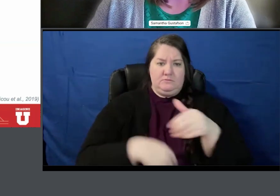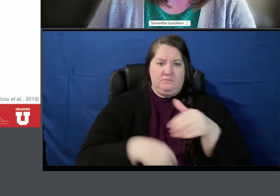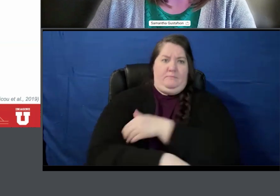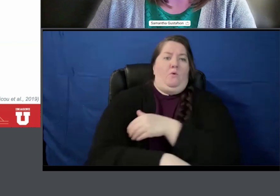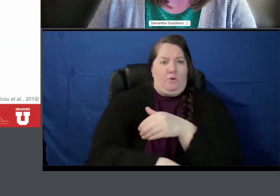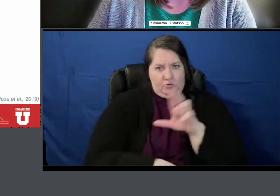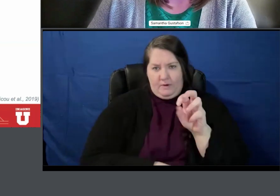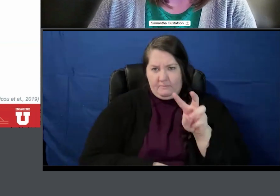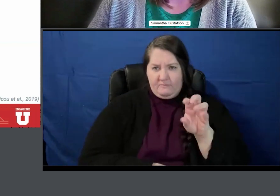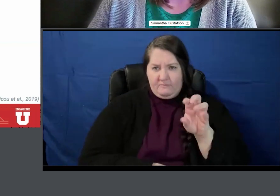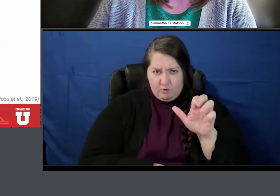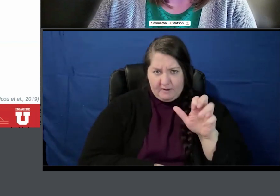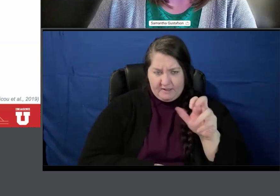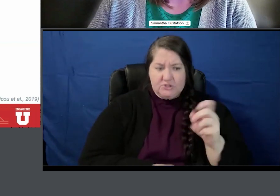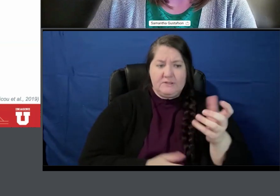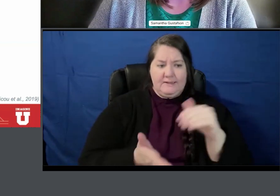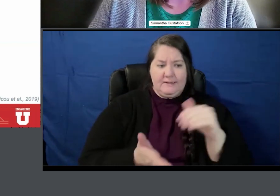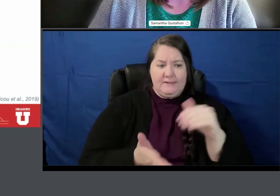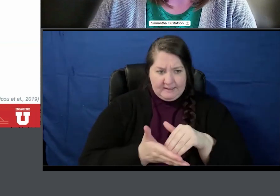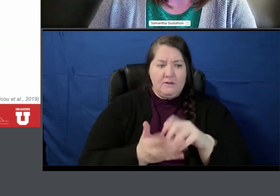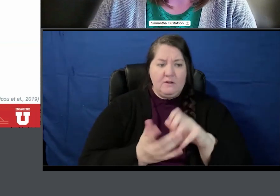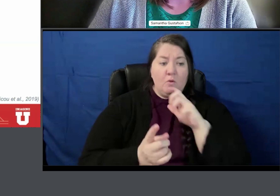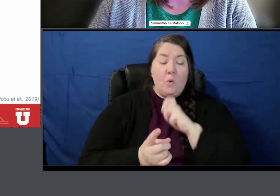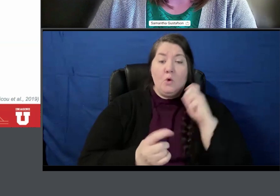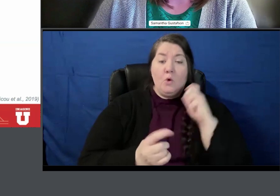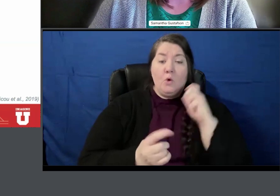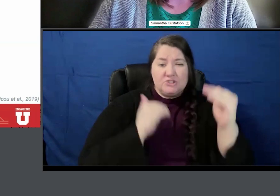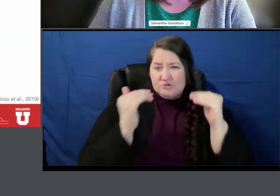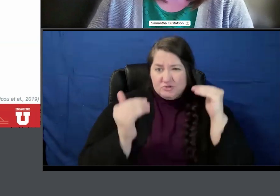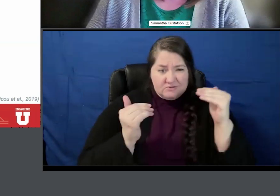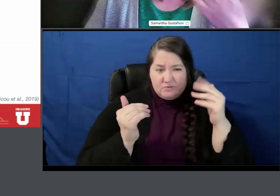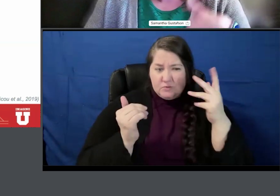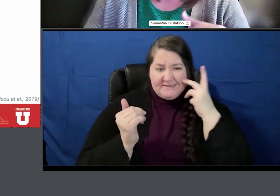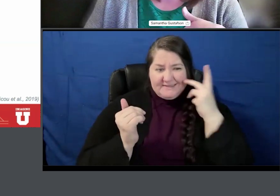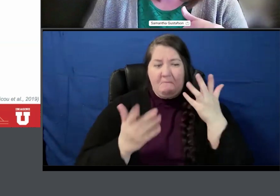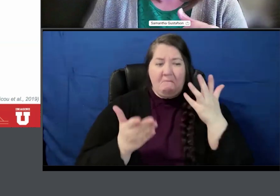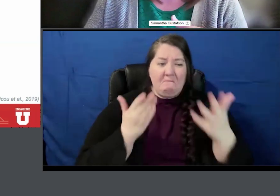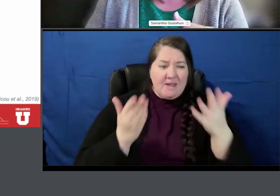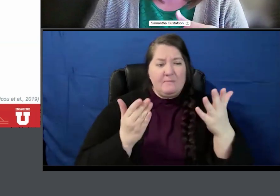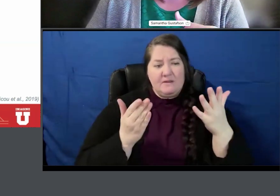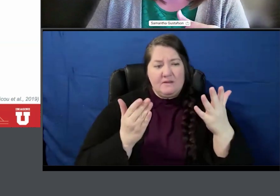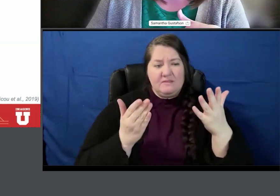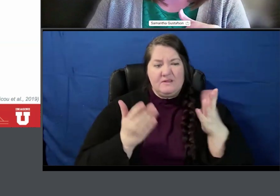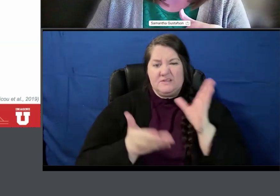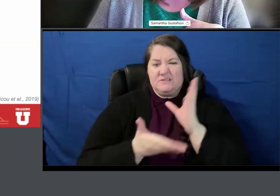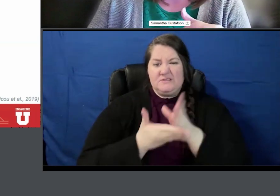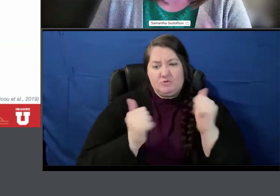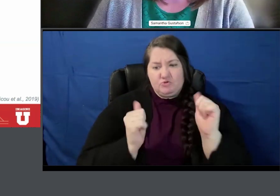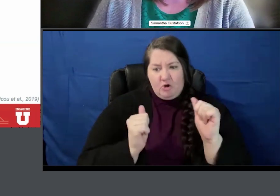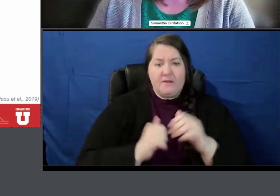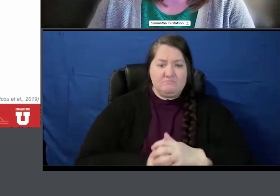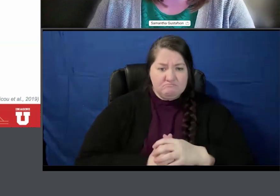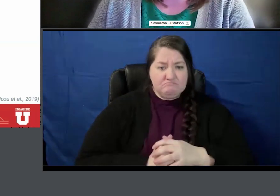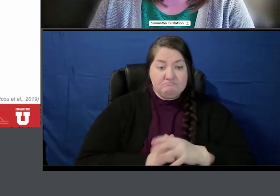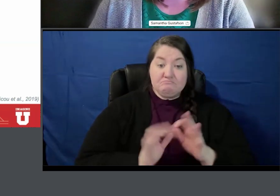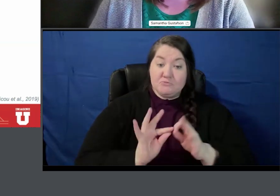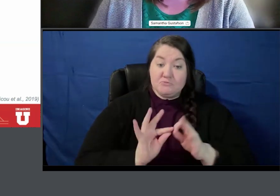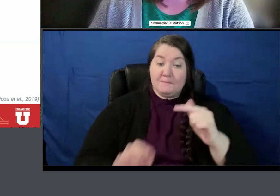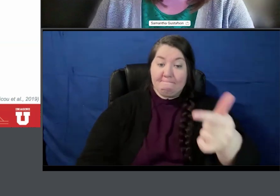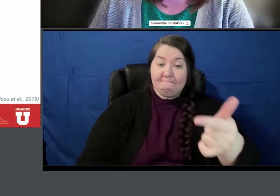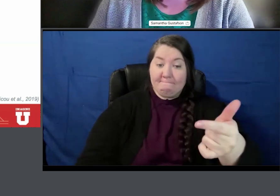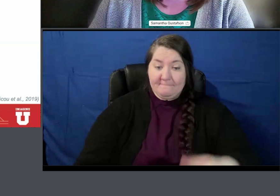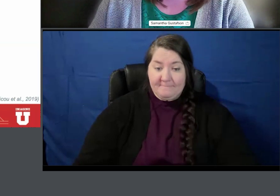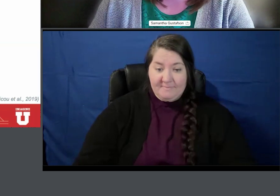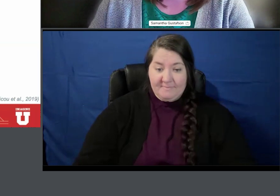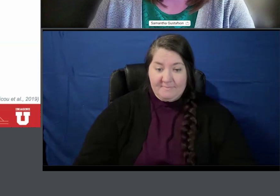And again, in the older children, we see that maybe they've just stopped trying because it has gotten